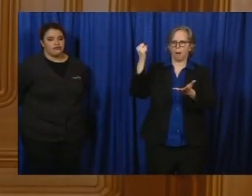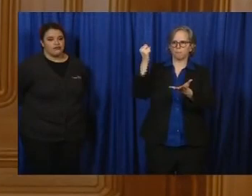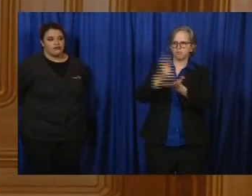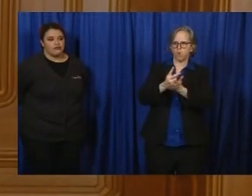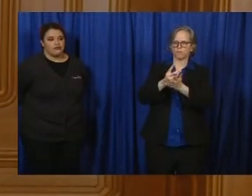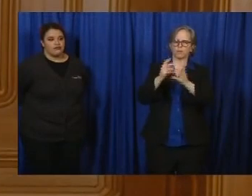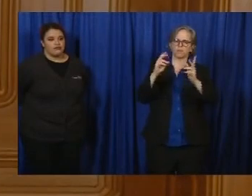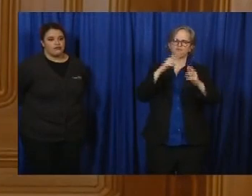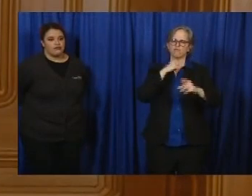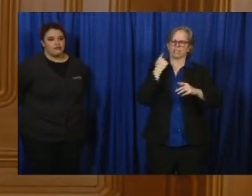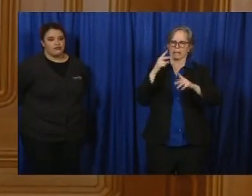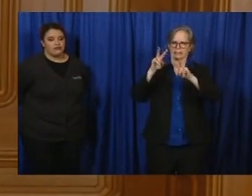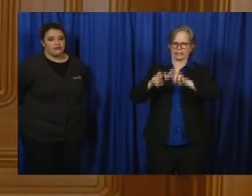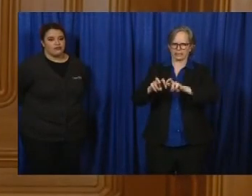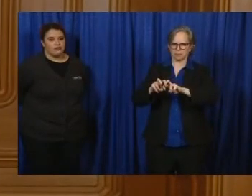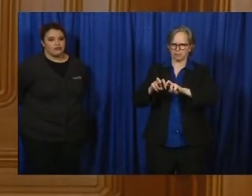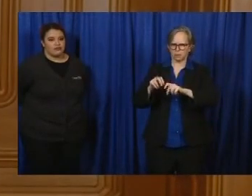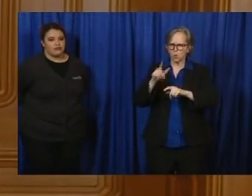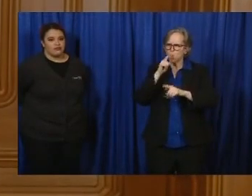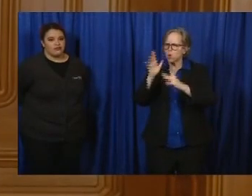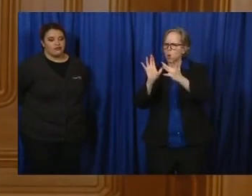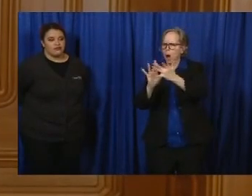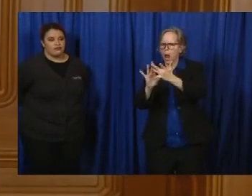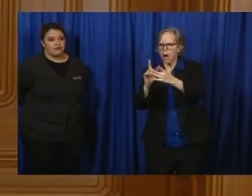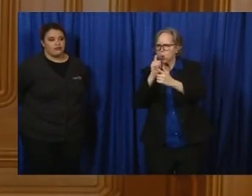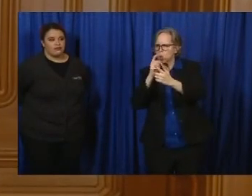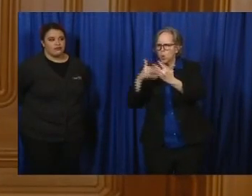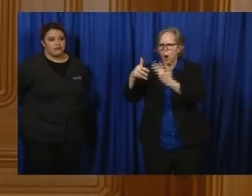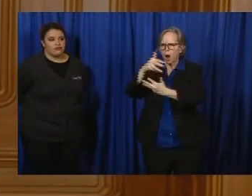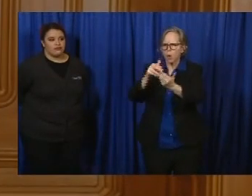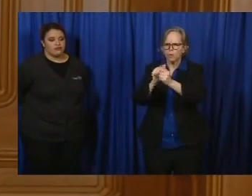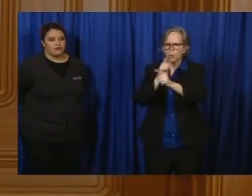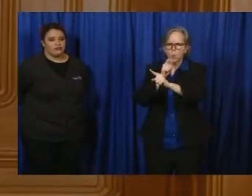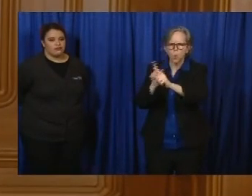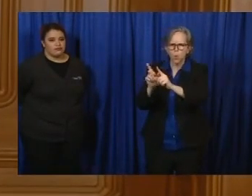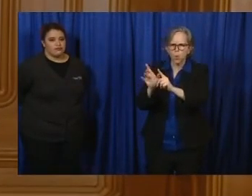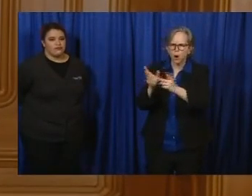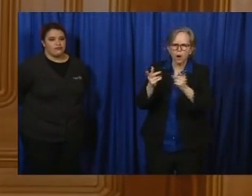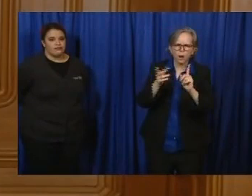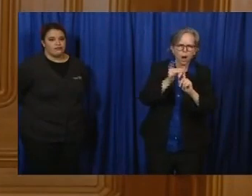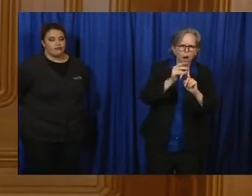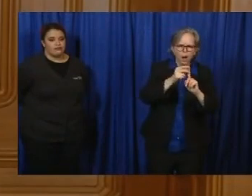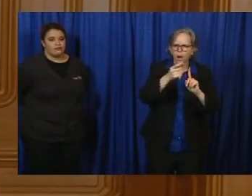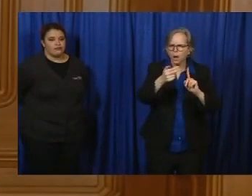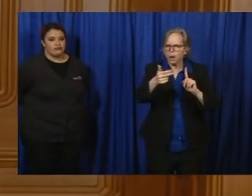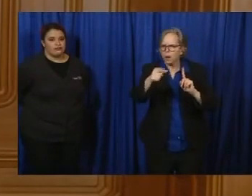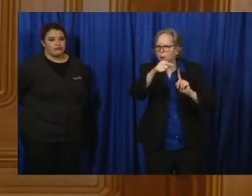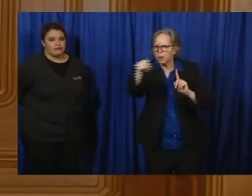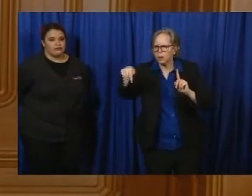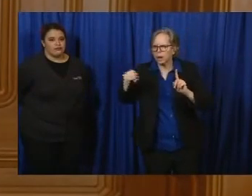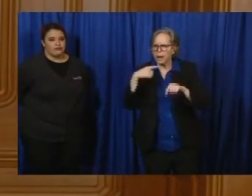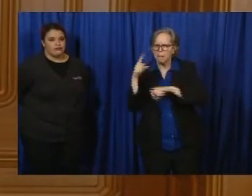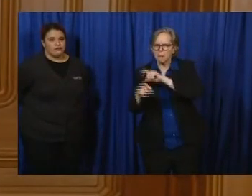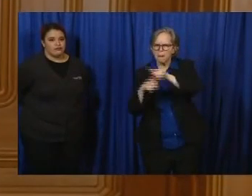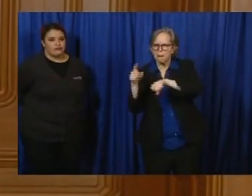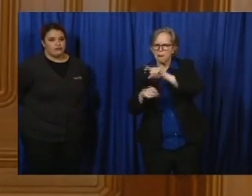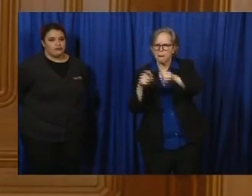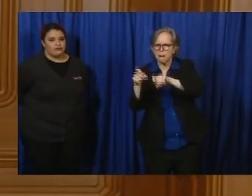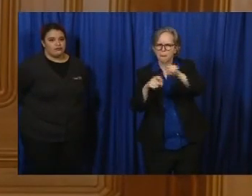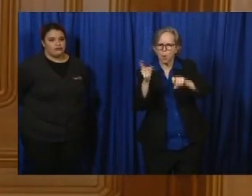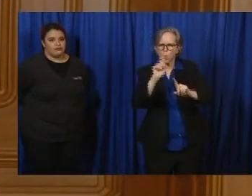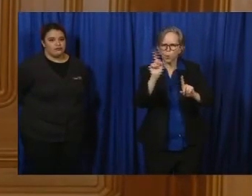contact with the staff member who is positive, as well as any symptoms the individual is experiencing when the risk assessment is